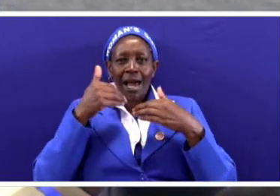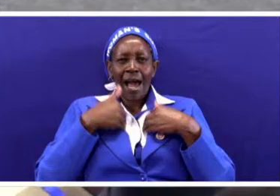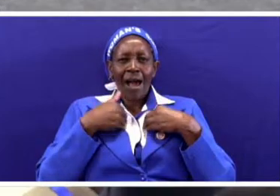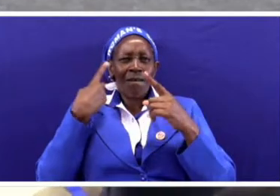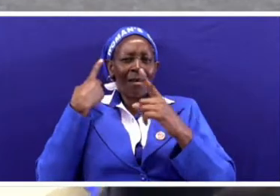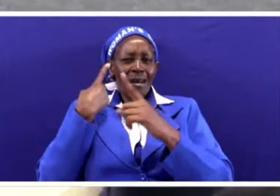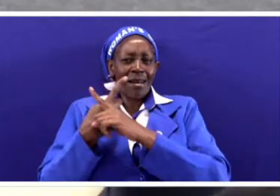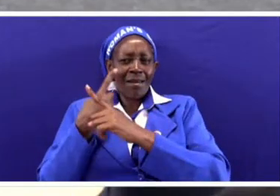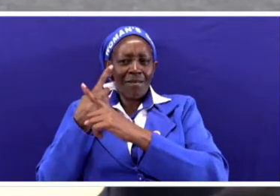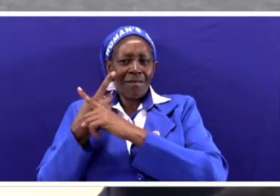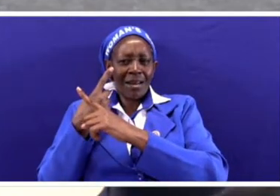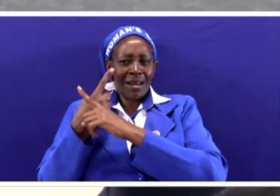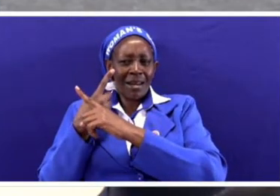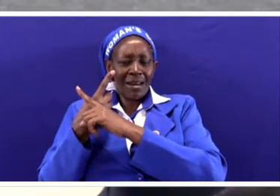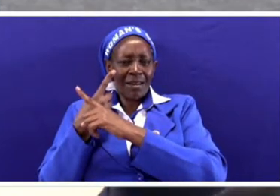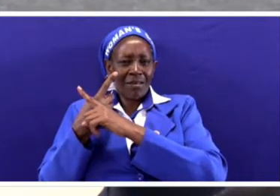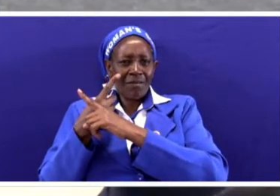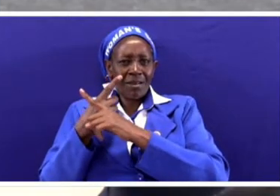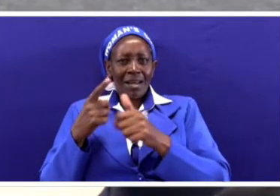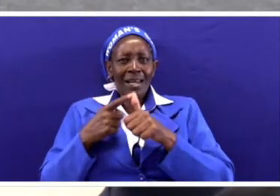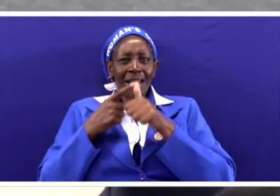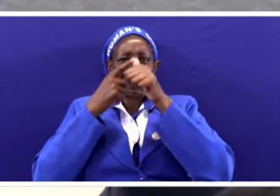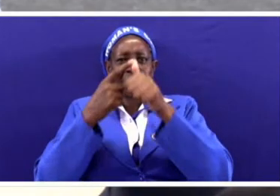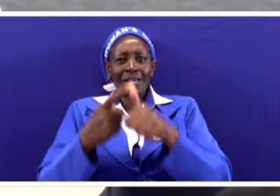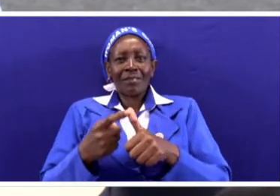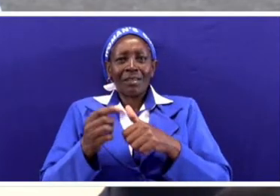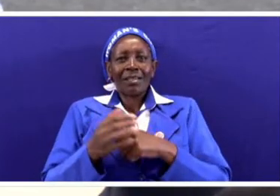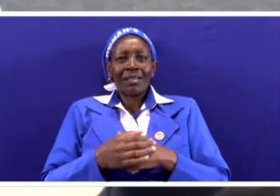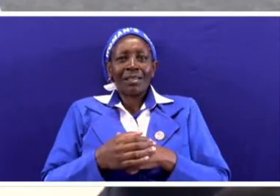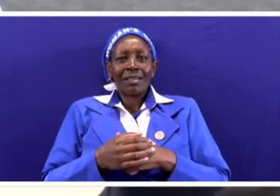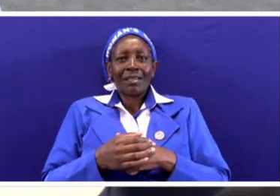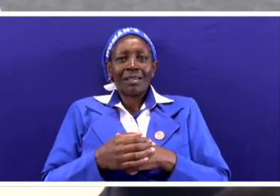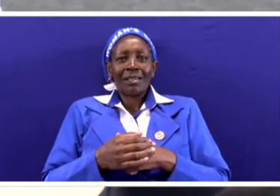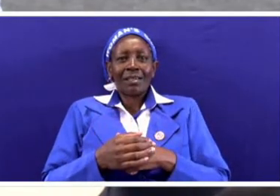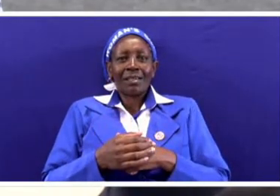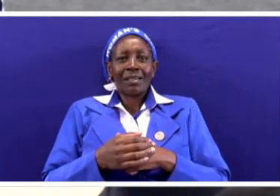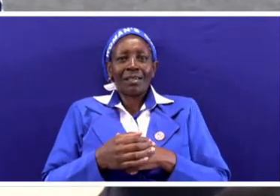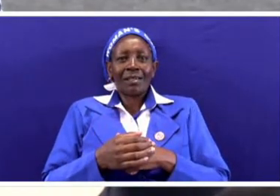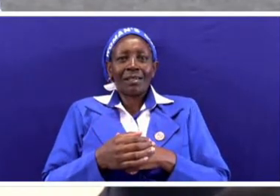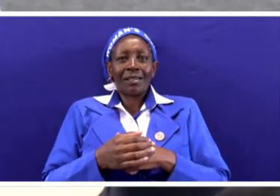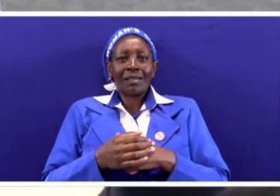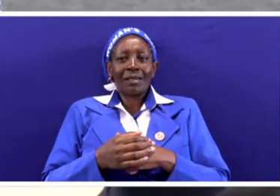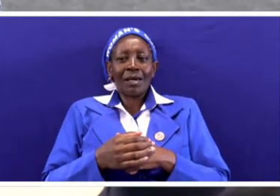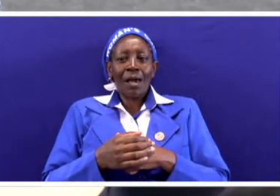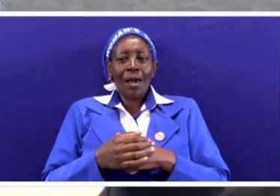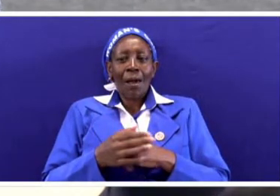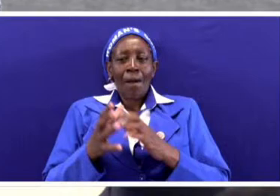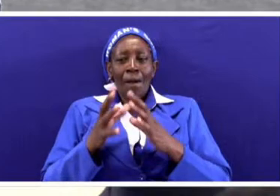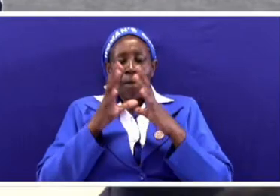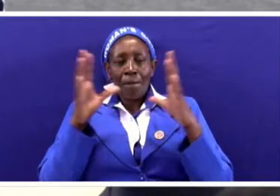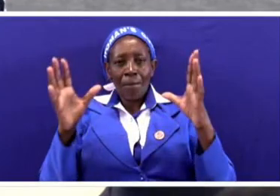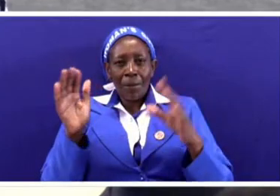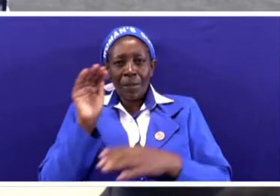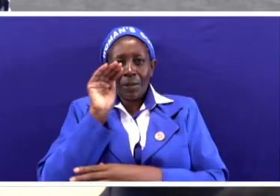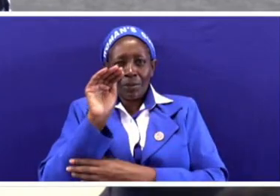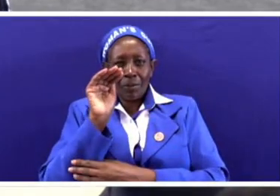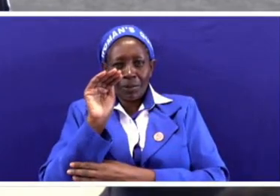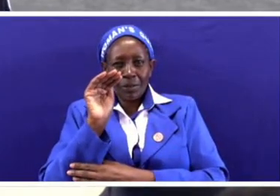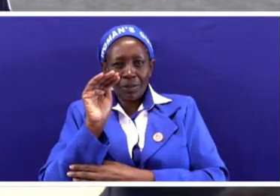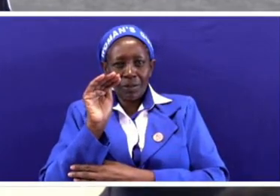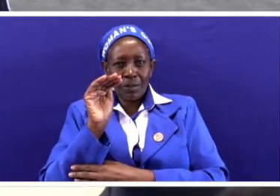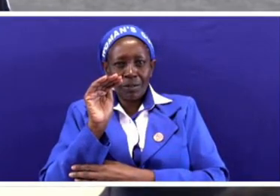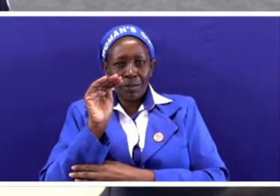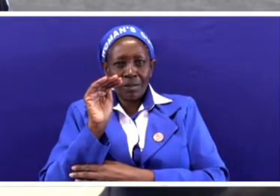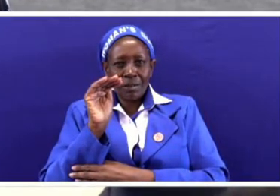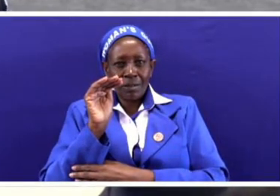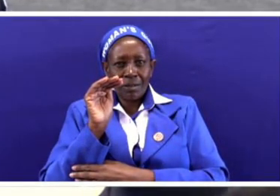we have in our church. And the big question is that, why are we not making